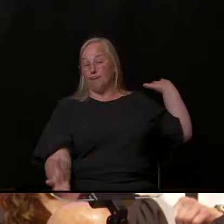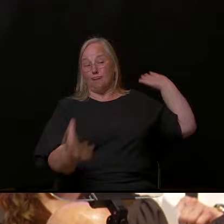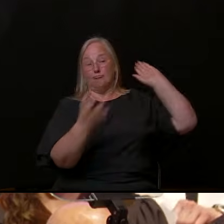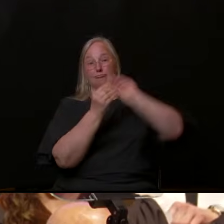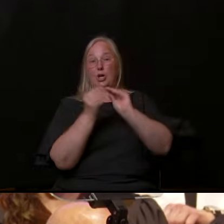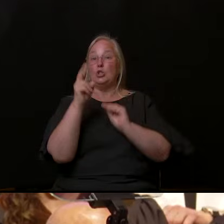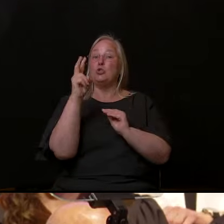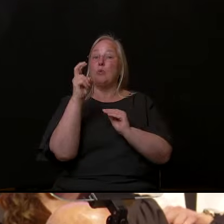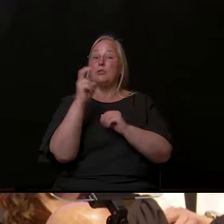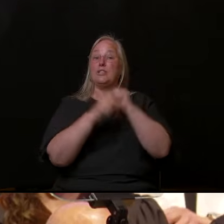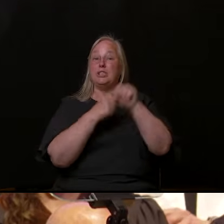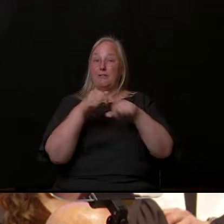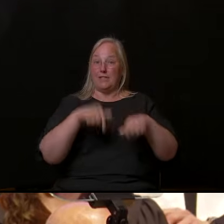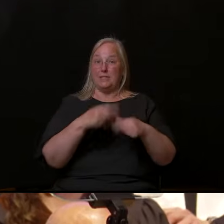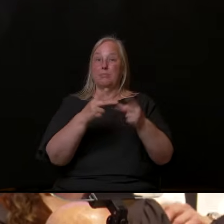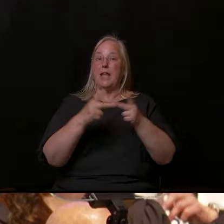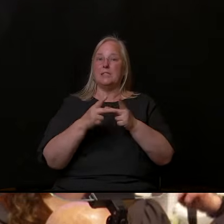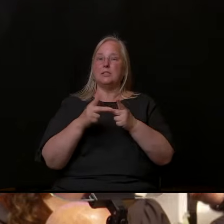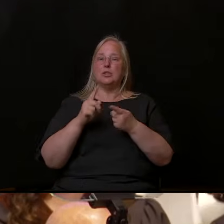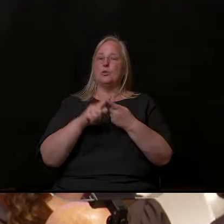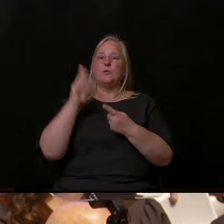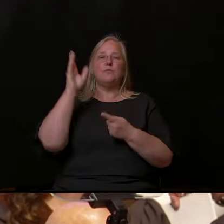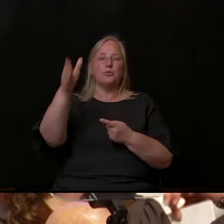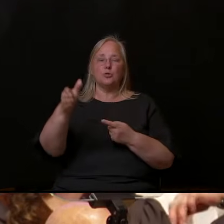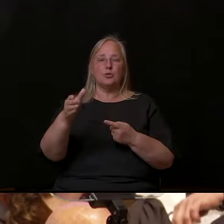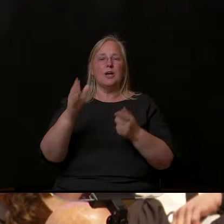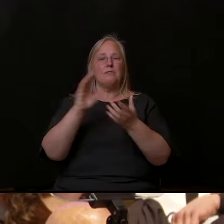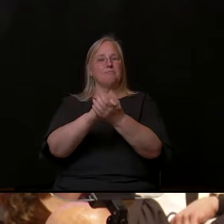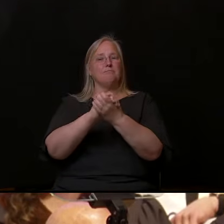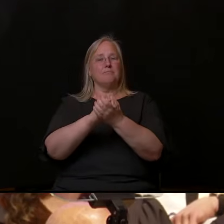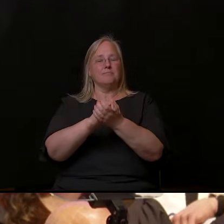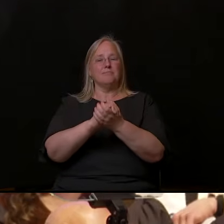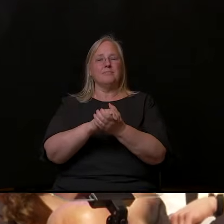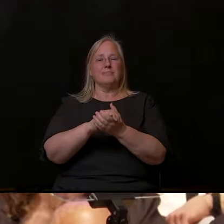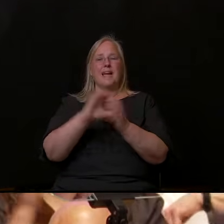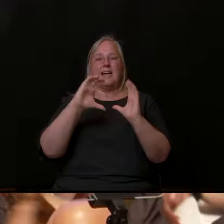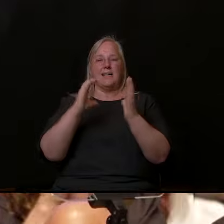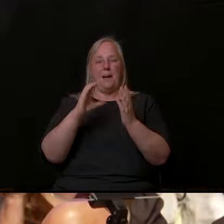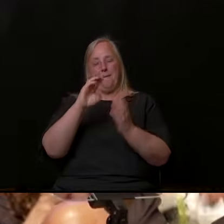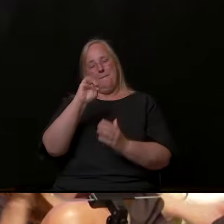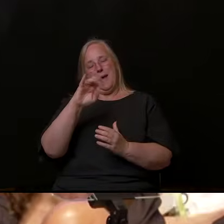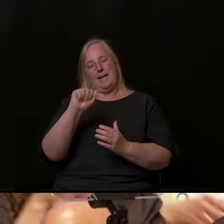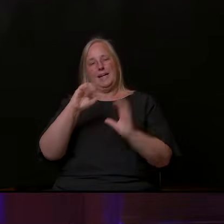place forward. Congratulations, MICA class of 2026.